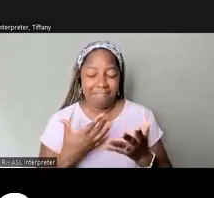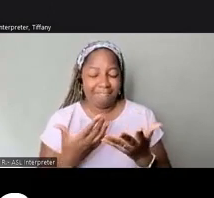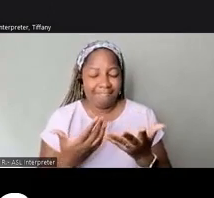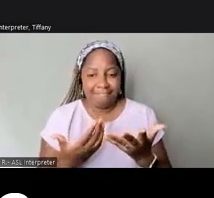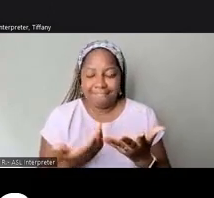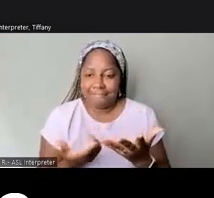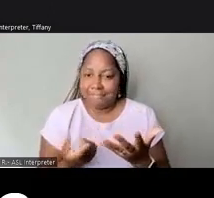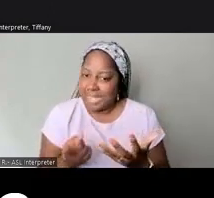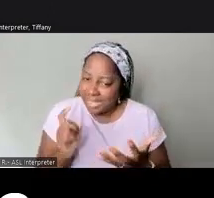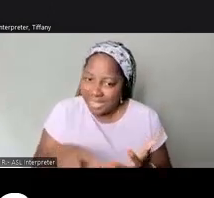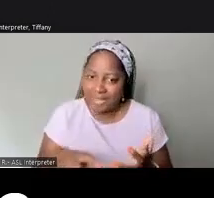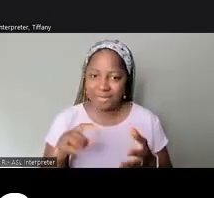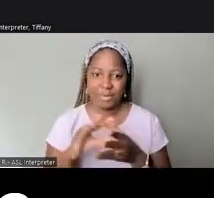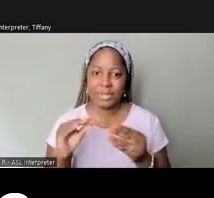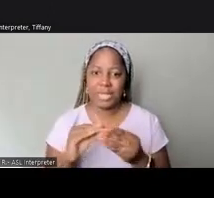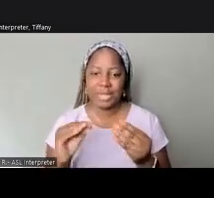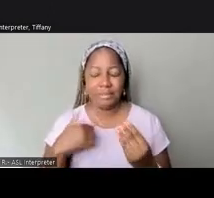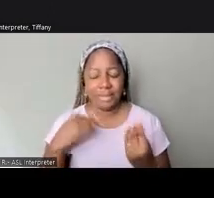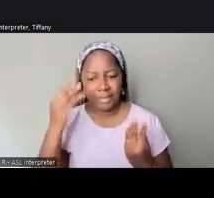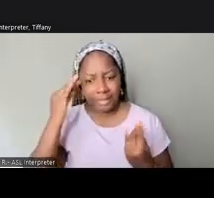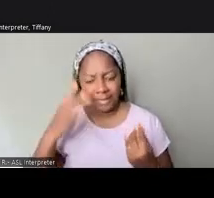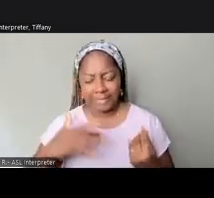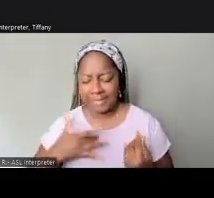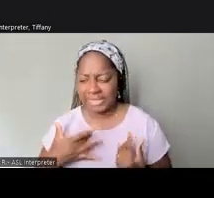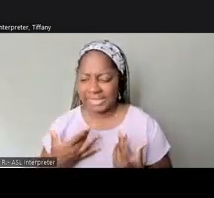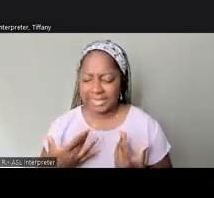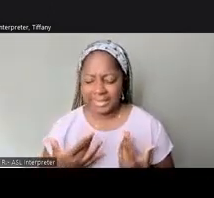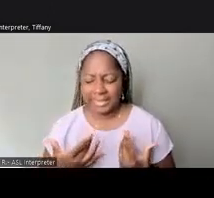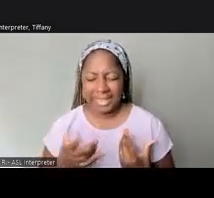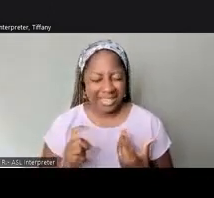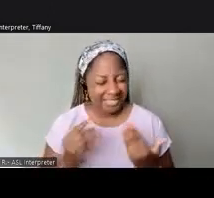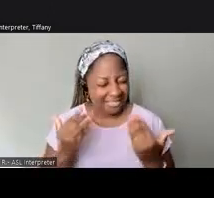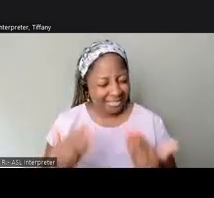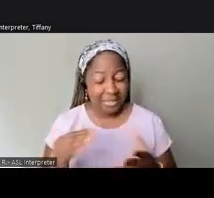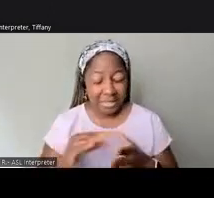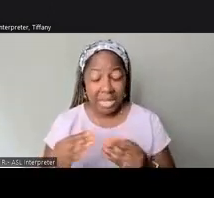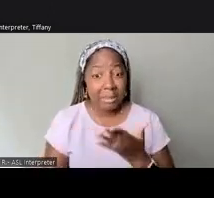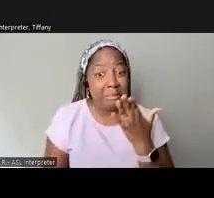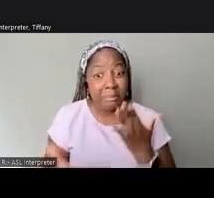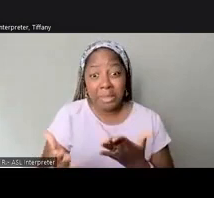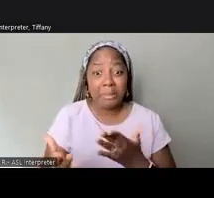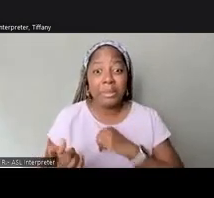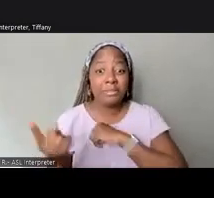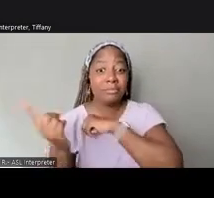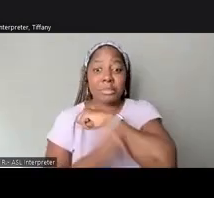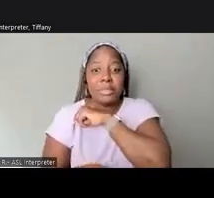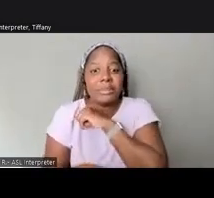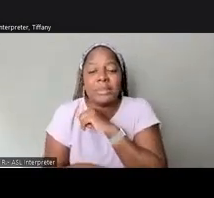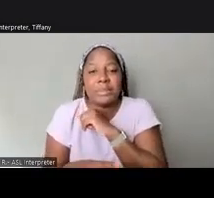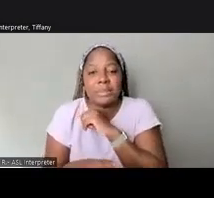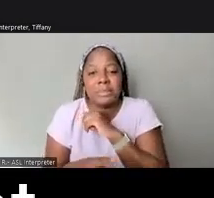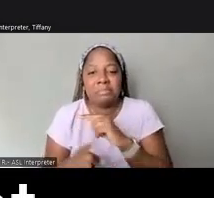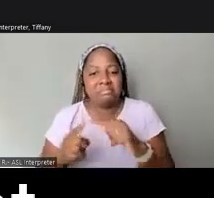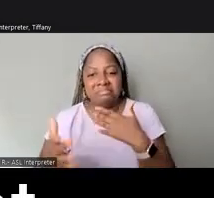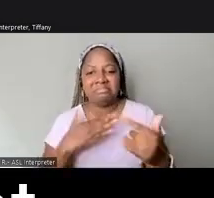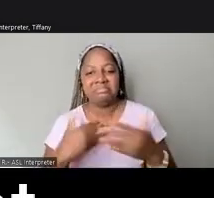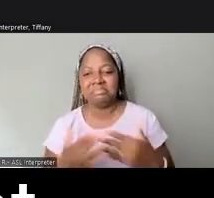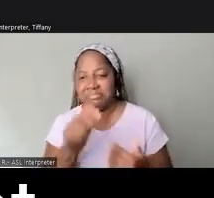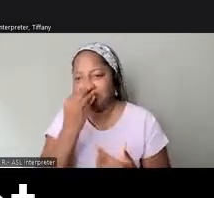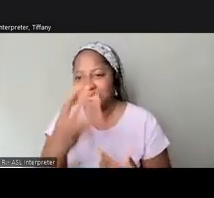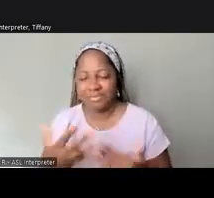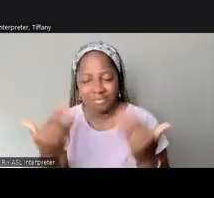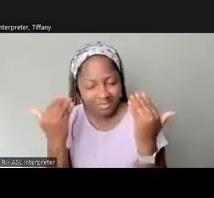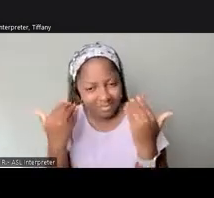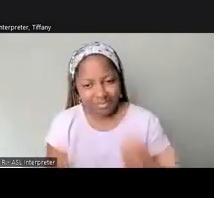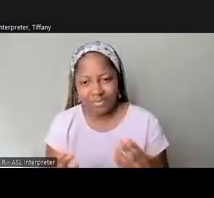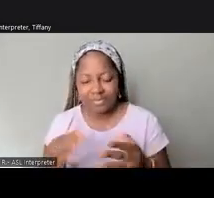may be repercussions, and I'm going to take the repercussions because I can't not say it. And that was something